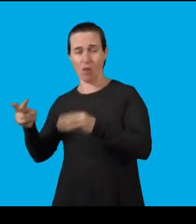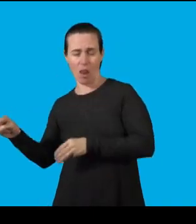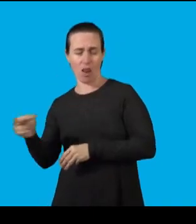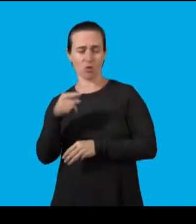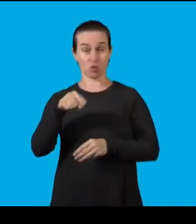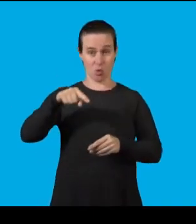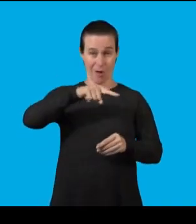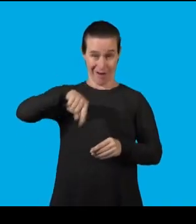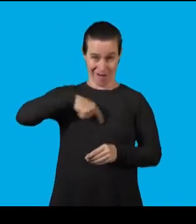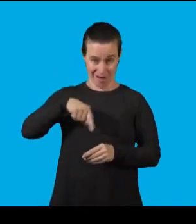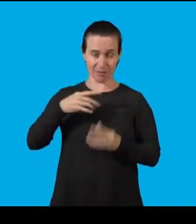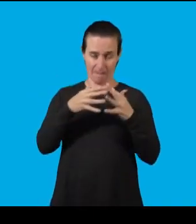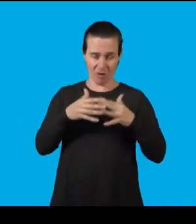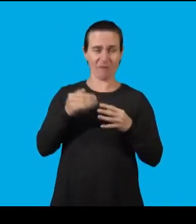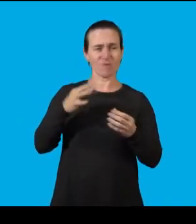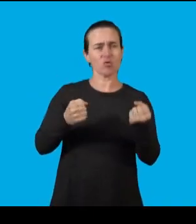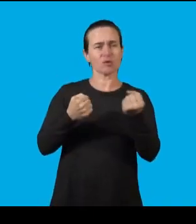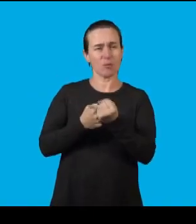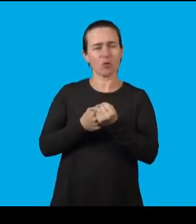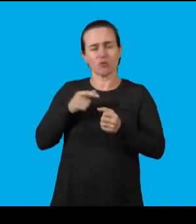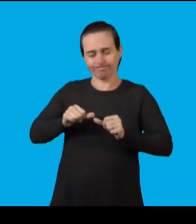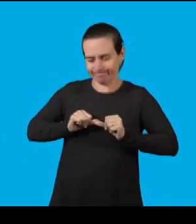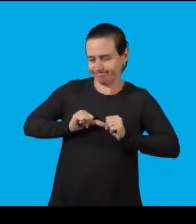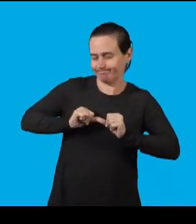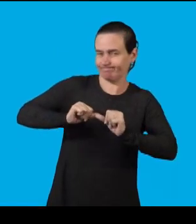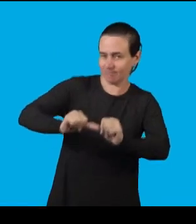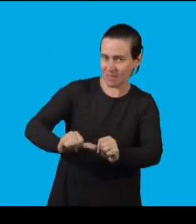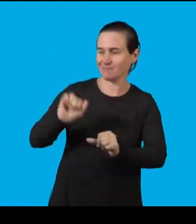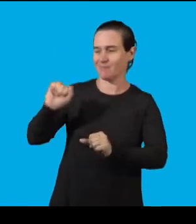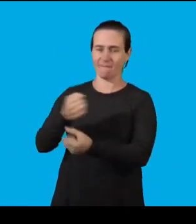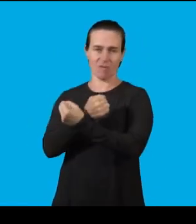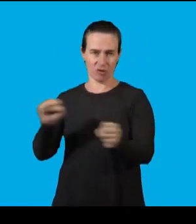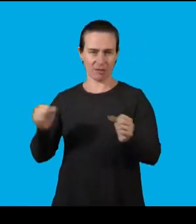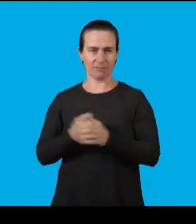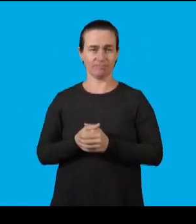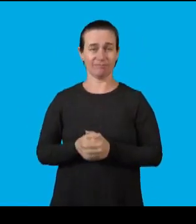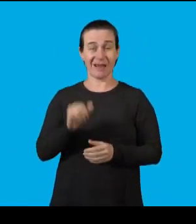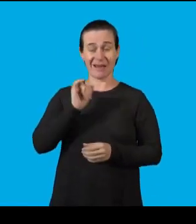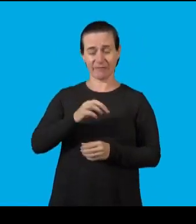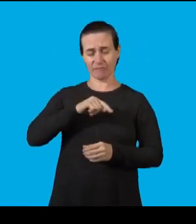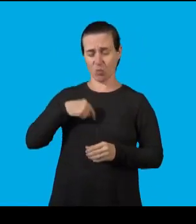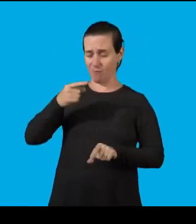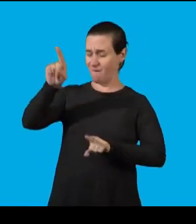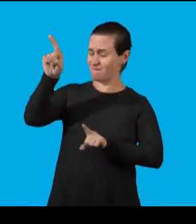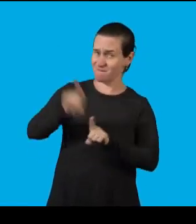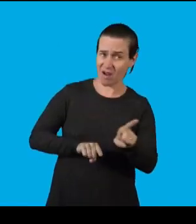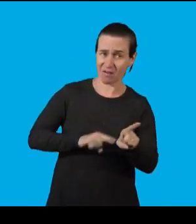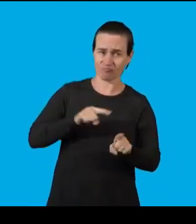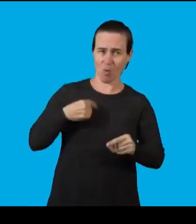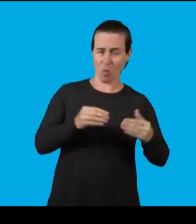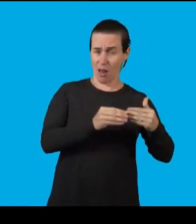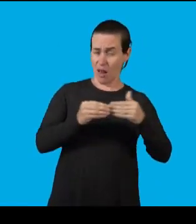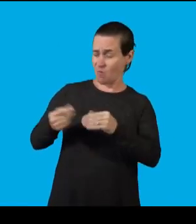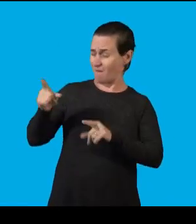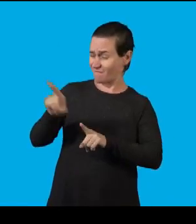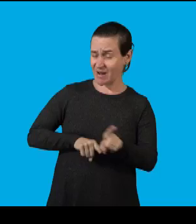world look to us for support in maintaining, so you can already see, in maintaining their freedoms. If we falter or fail